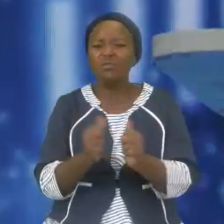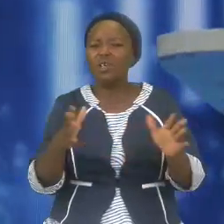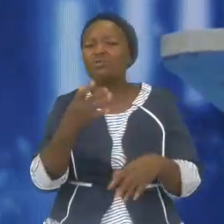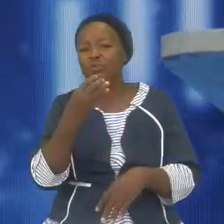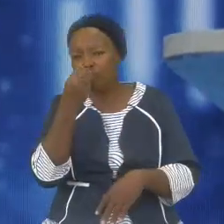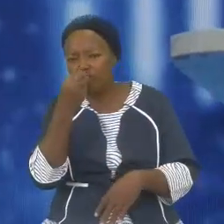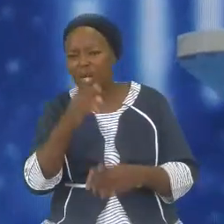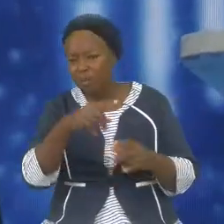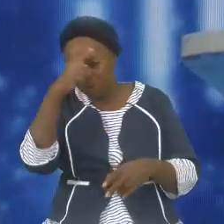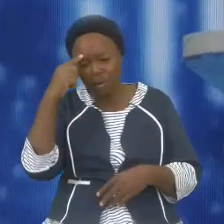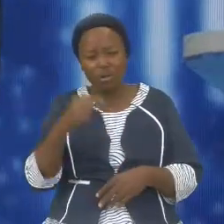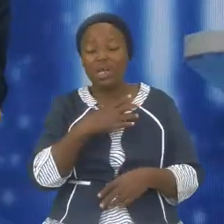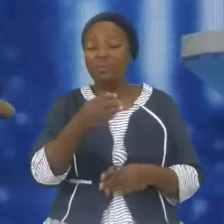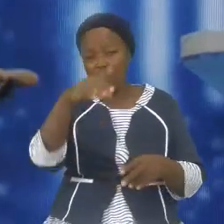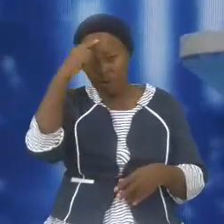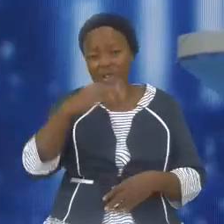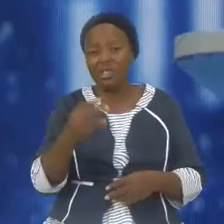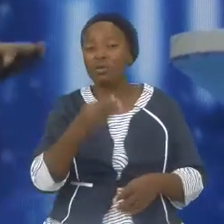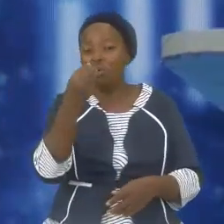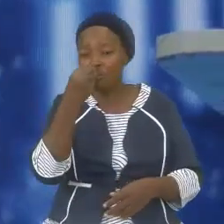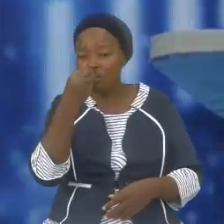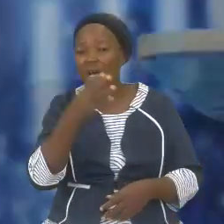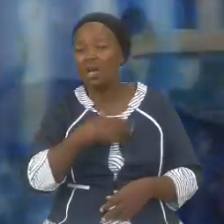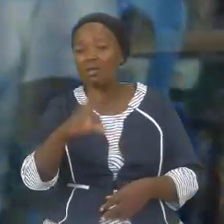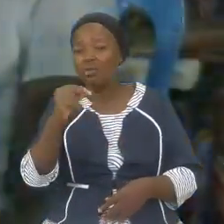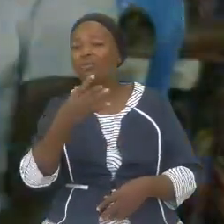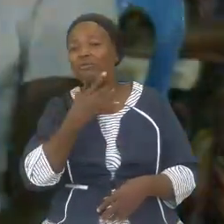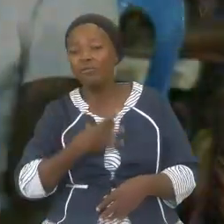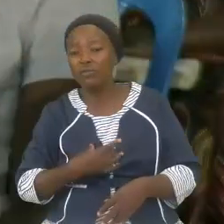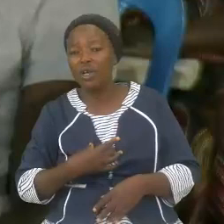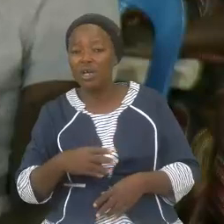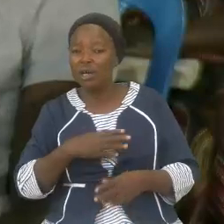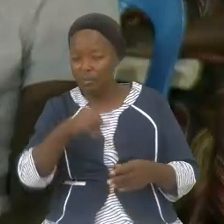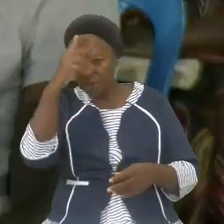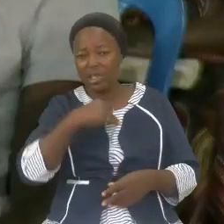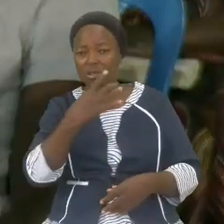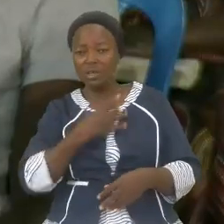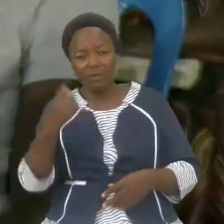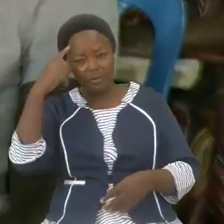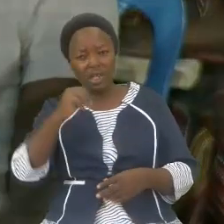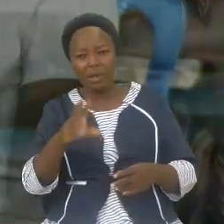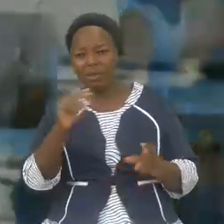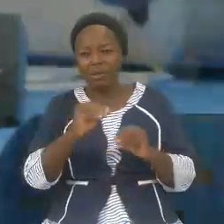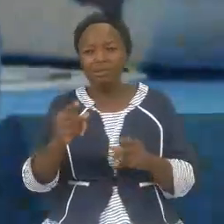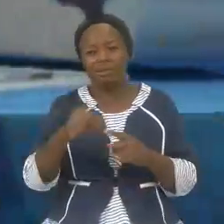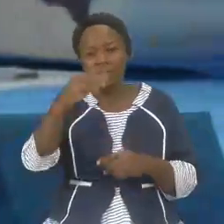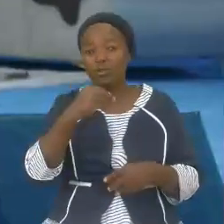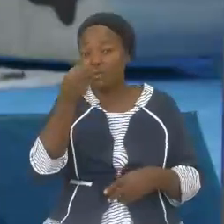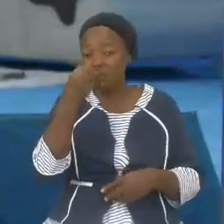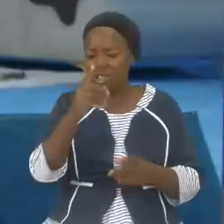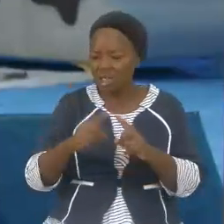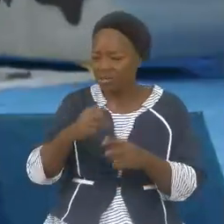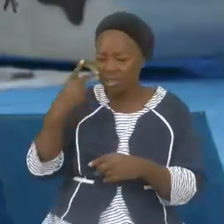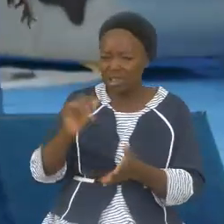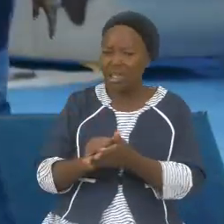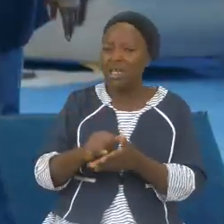is nothing to eat? And even what they eat, have you seen the pictures of those people that go to the dunghill and they go